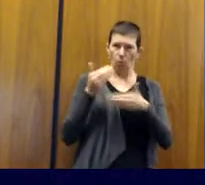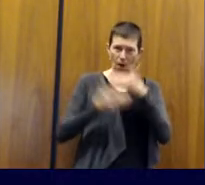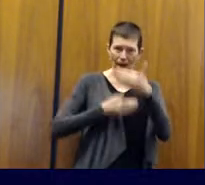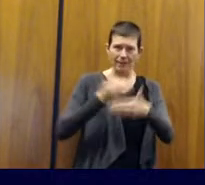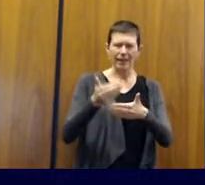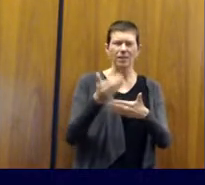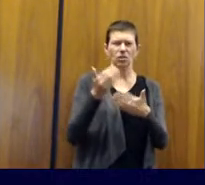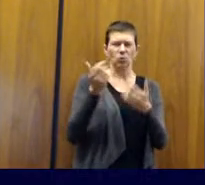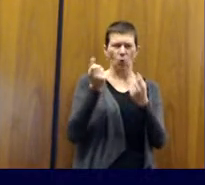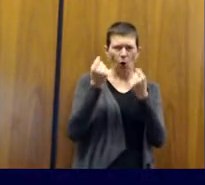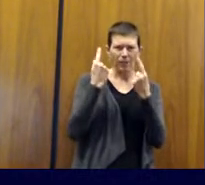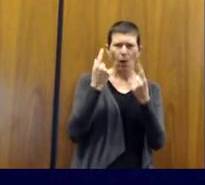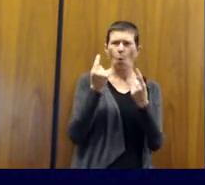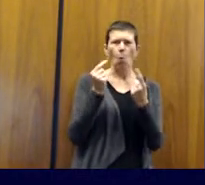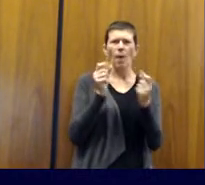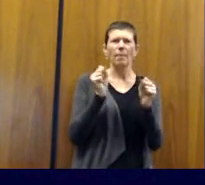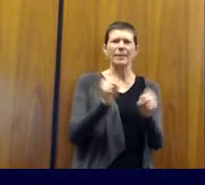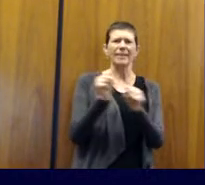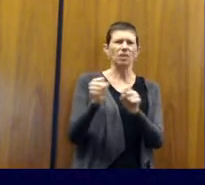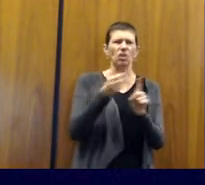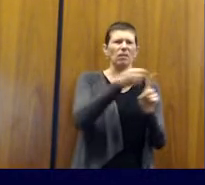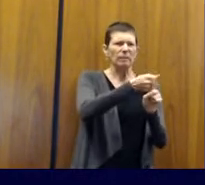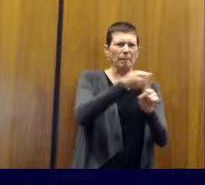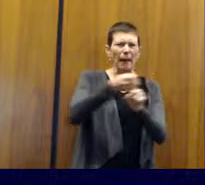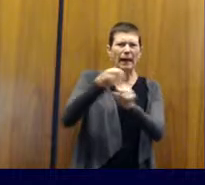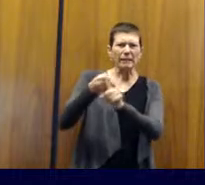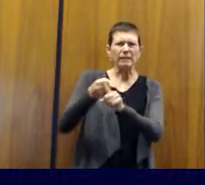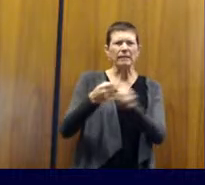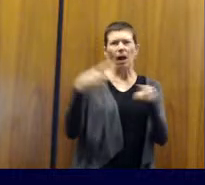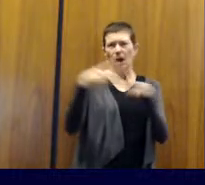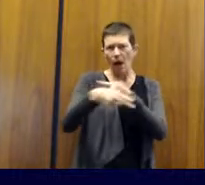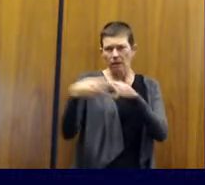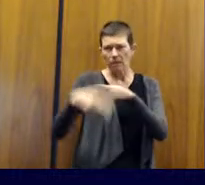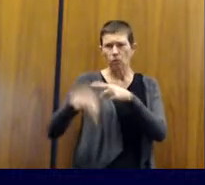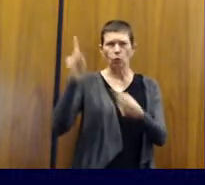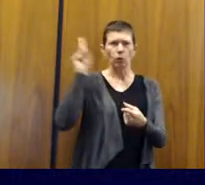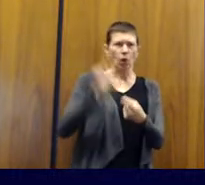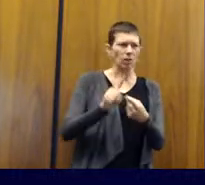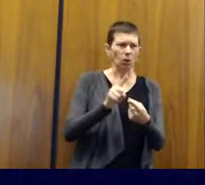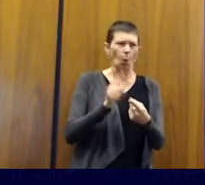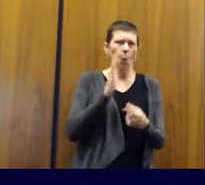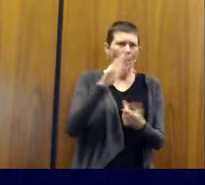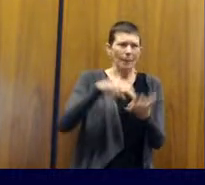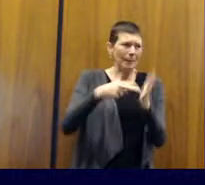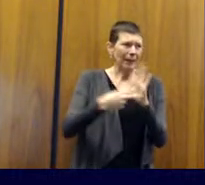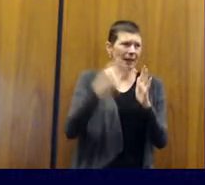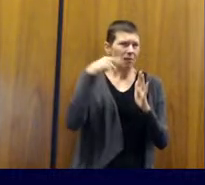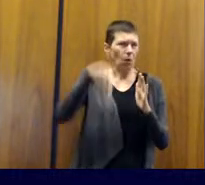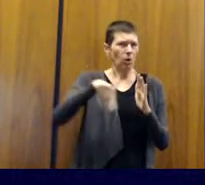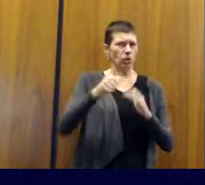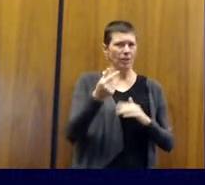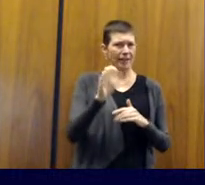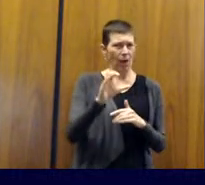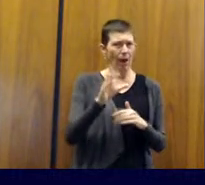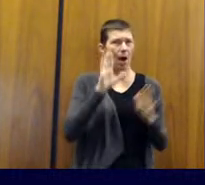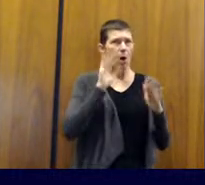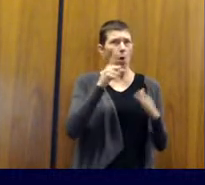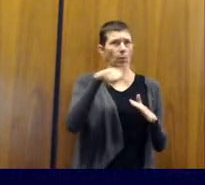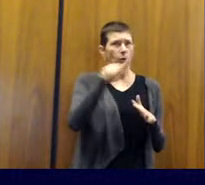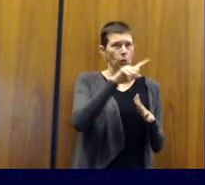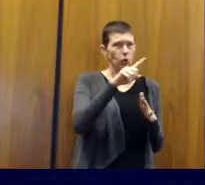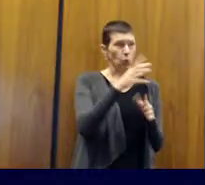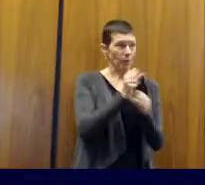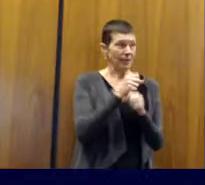to understand what these potential impacts, cuts, reductions might mean for Genesee County. I hope you received